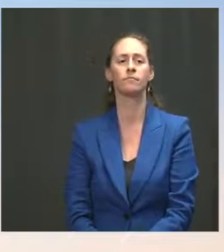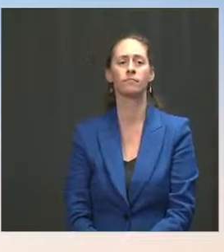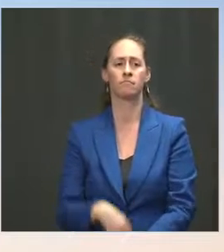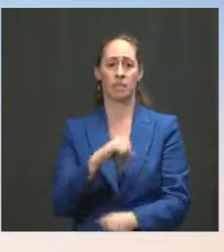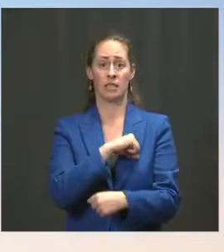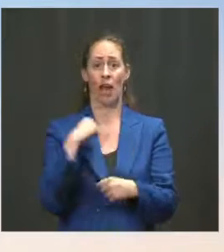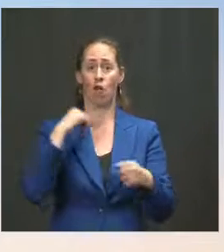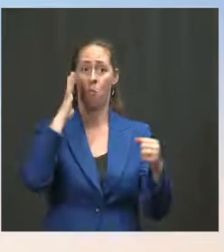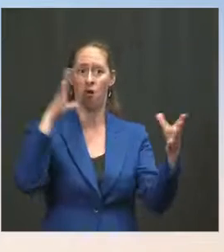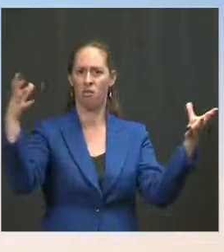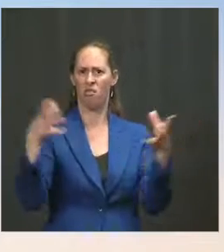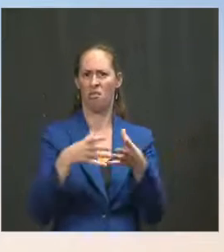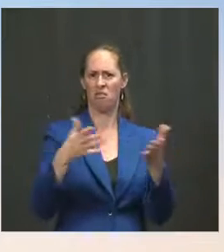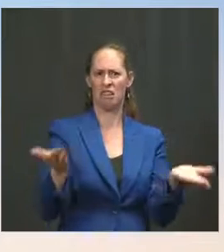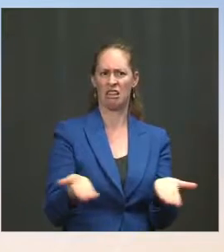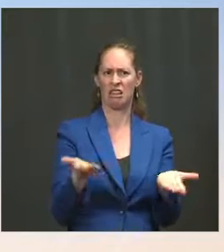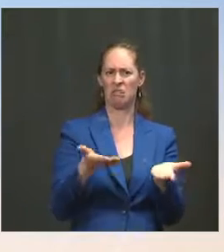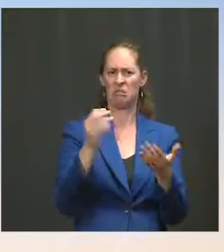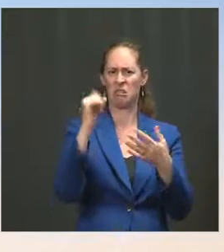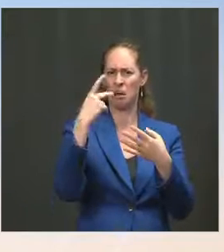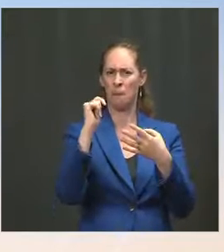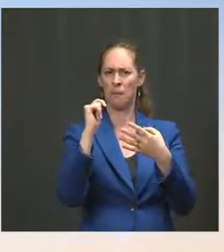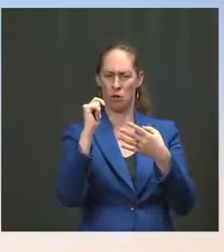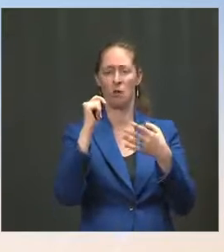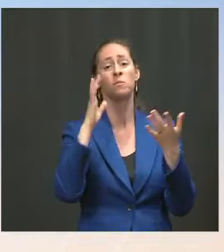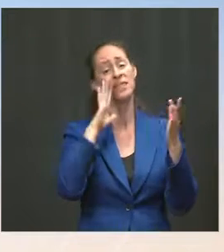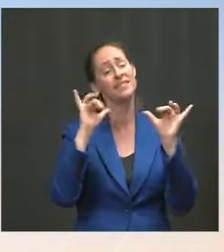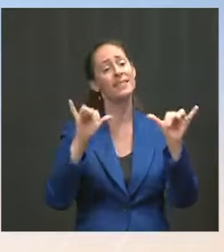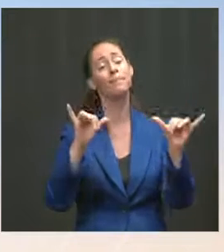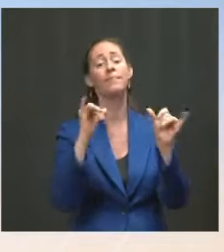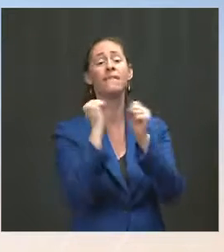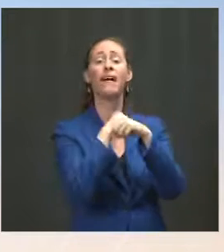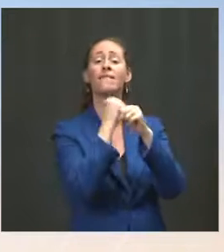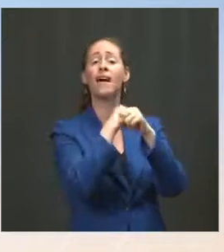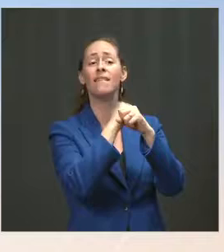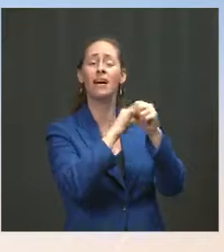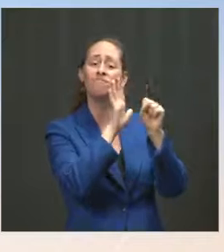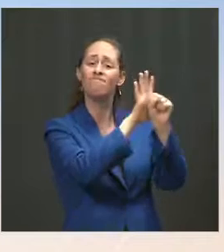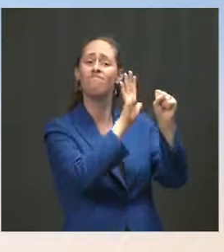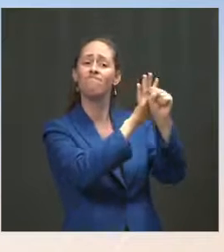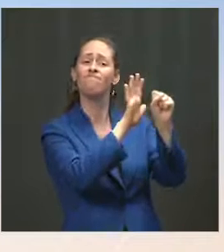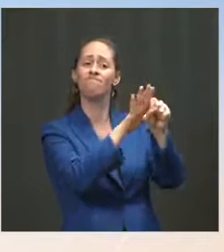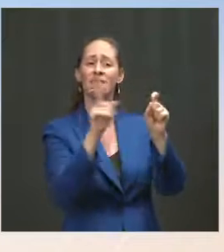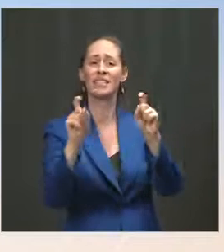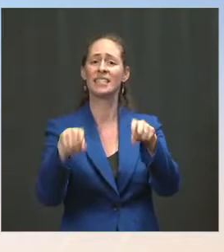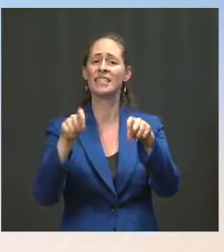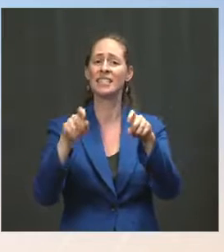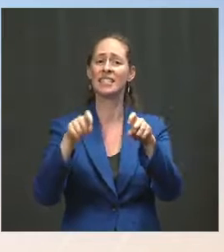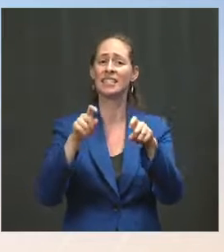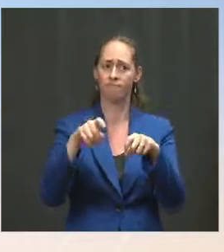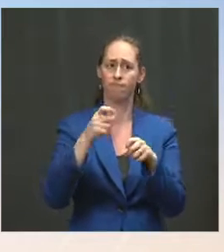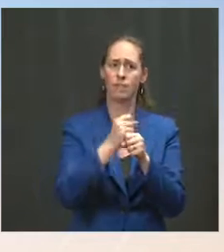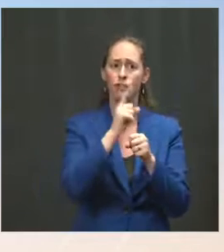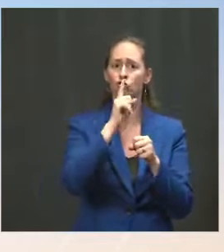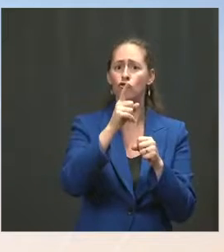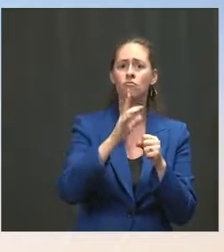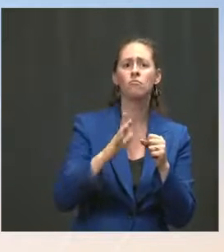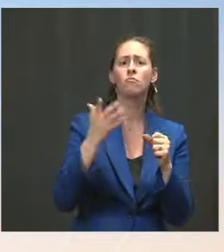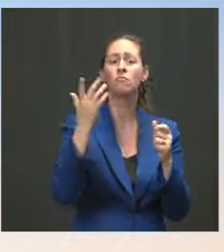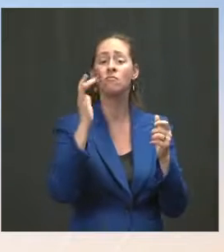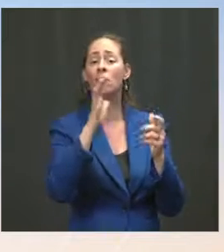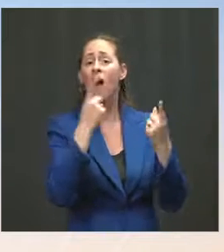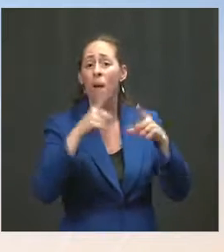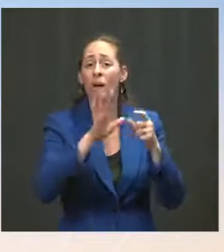We will stay at it in this fight. We will continue to work with officials around the country, with activists, and with legislators to